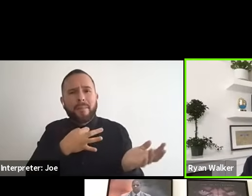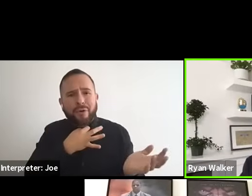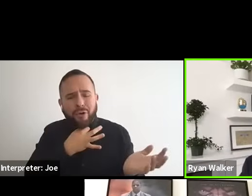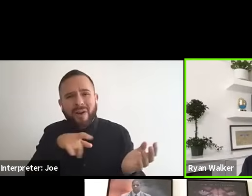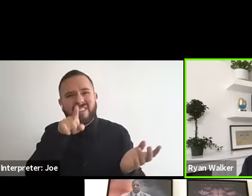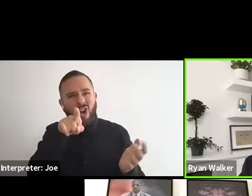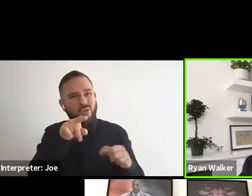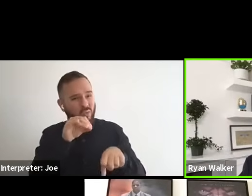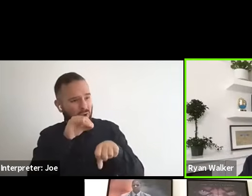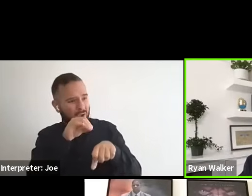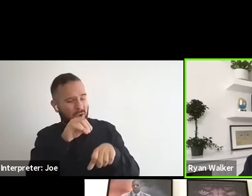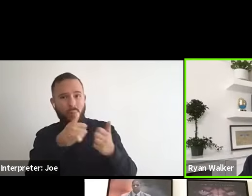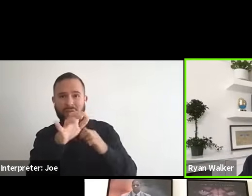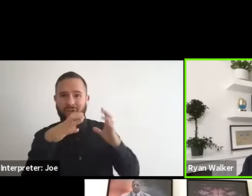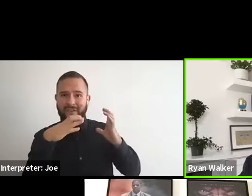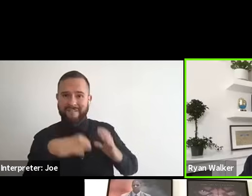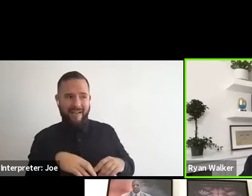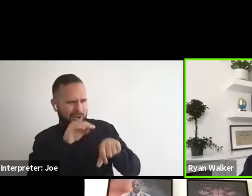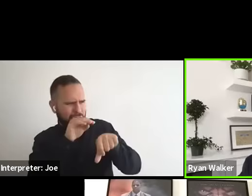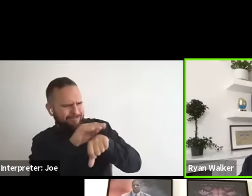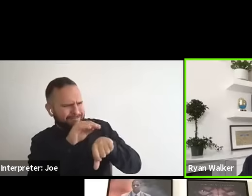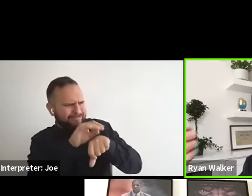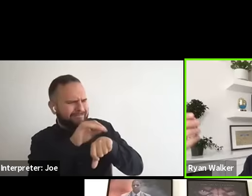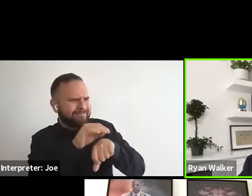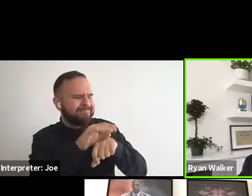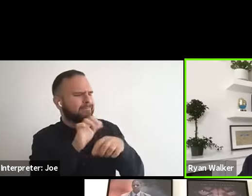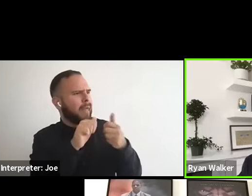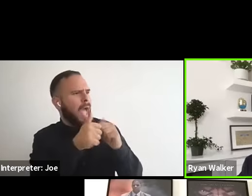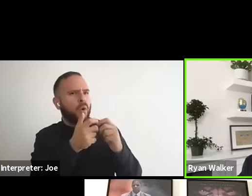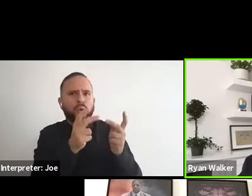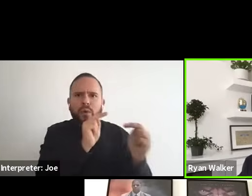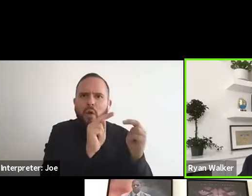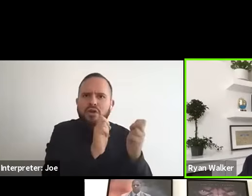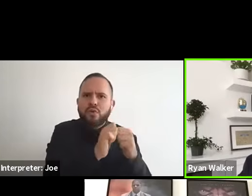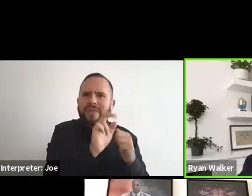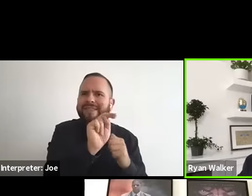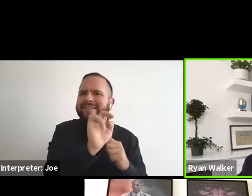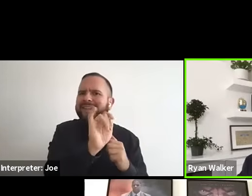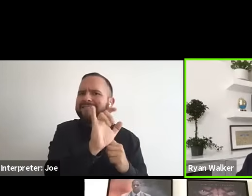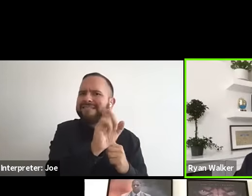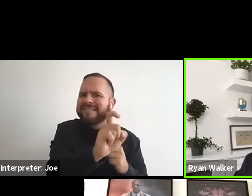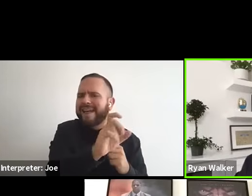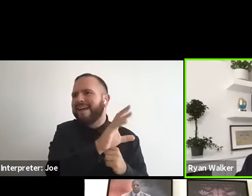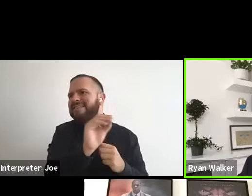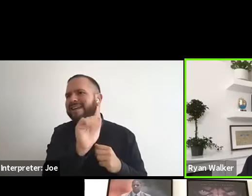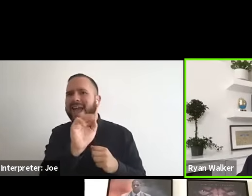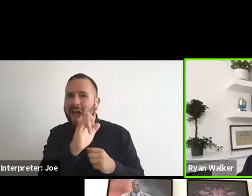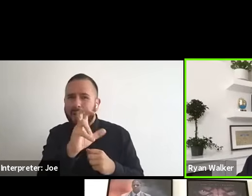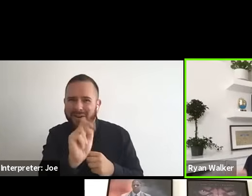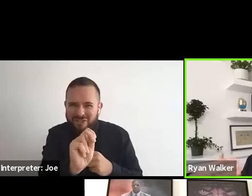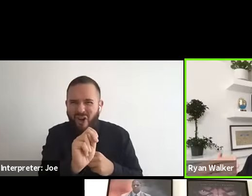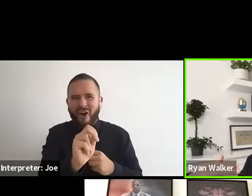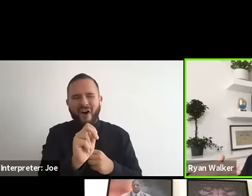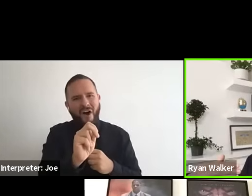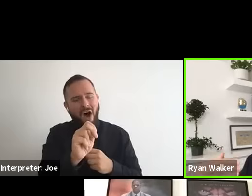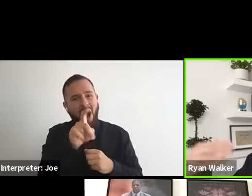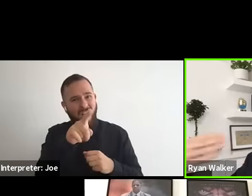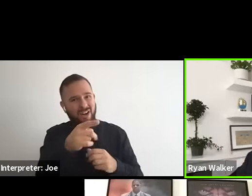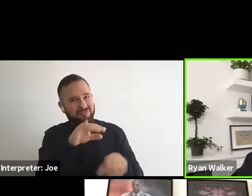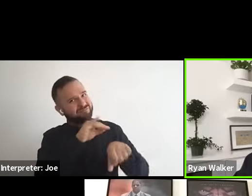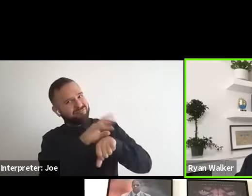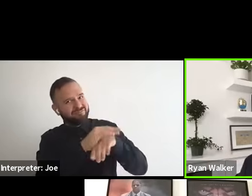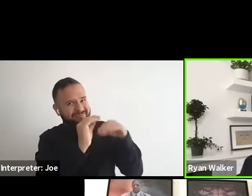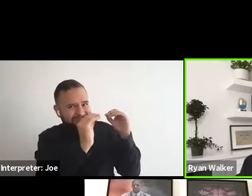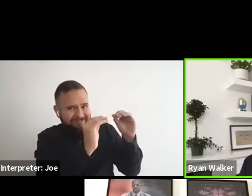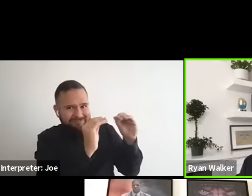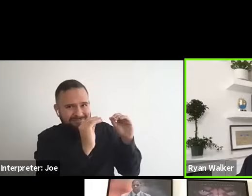on how to negotiate with Netflix, with Amazon, with various different streaming services when it comes to things like rights for their usage